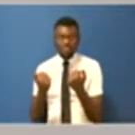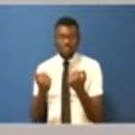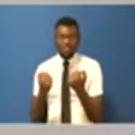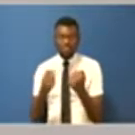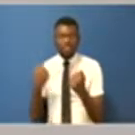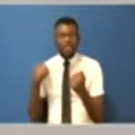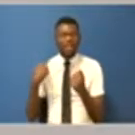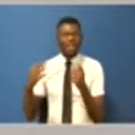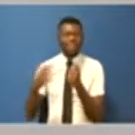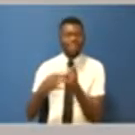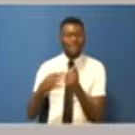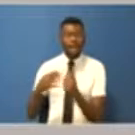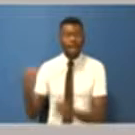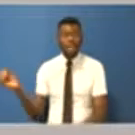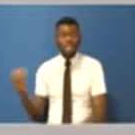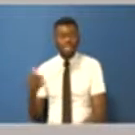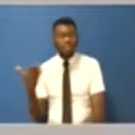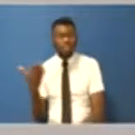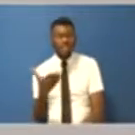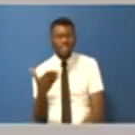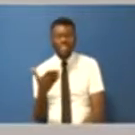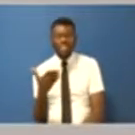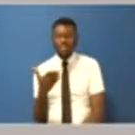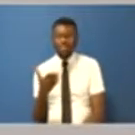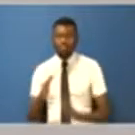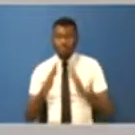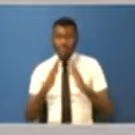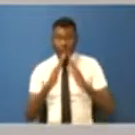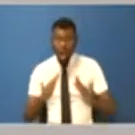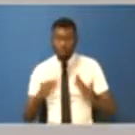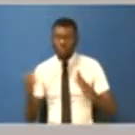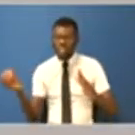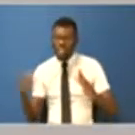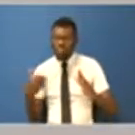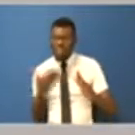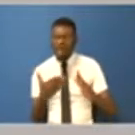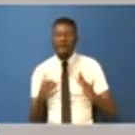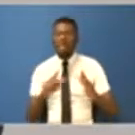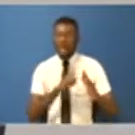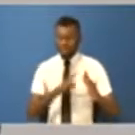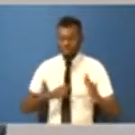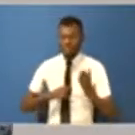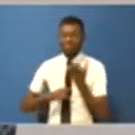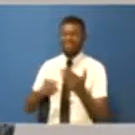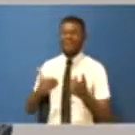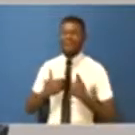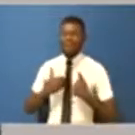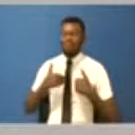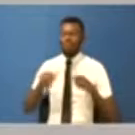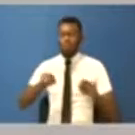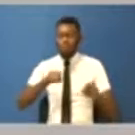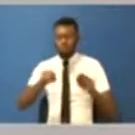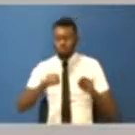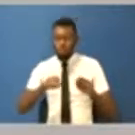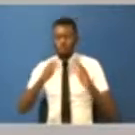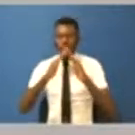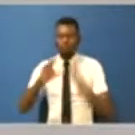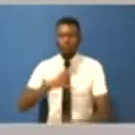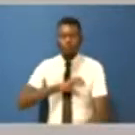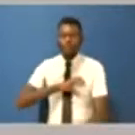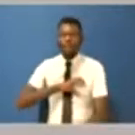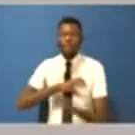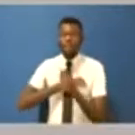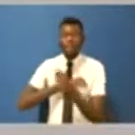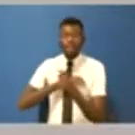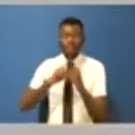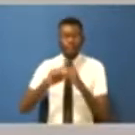kibera slums there are those are settlements where they are lords who are owning those small small houses but if i